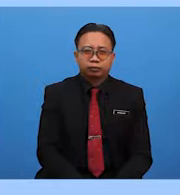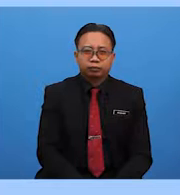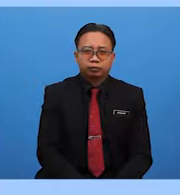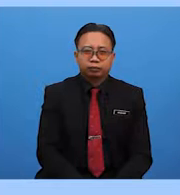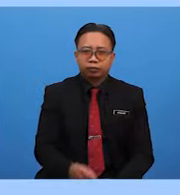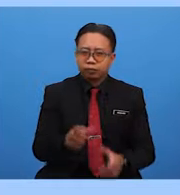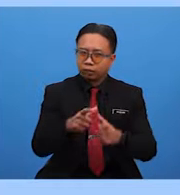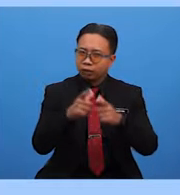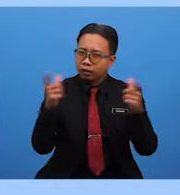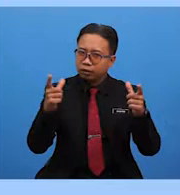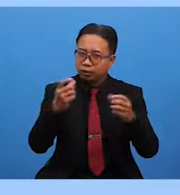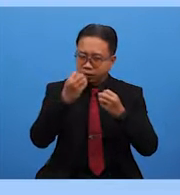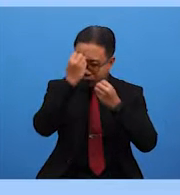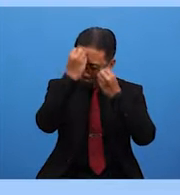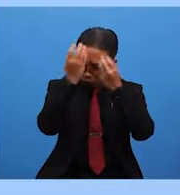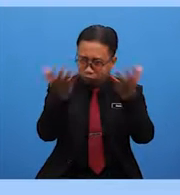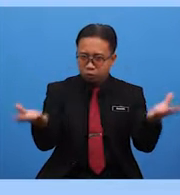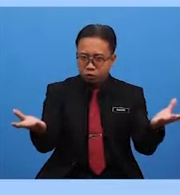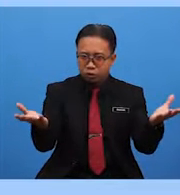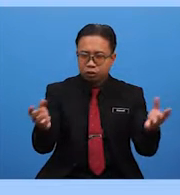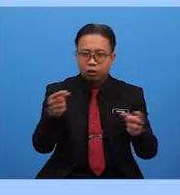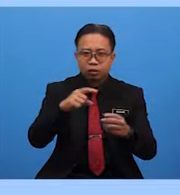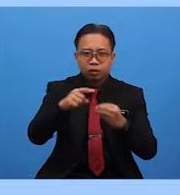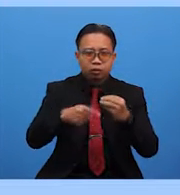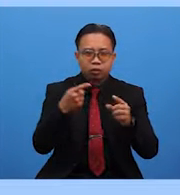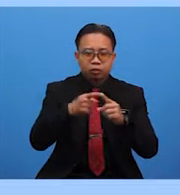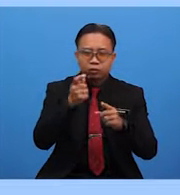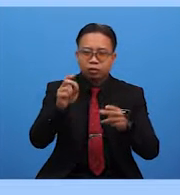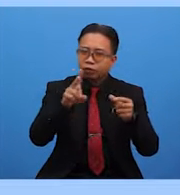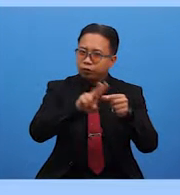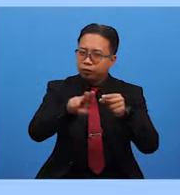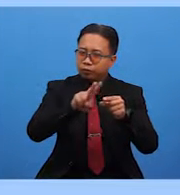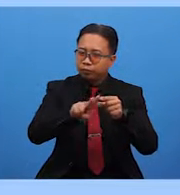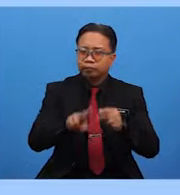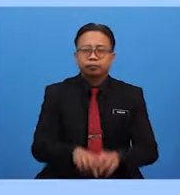Other information related to the verb.